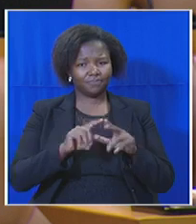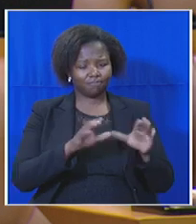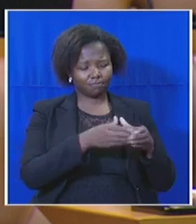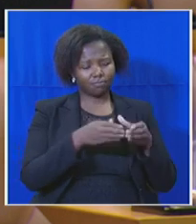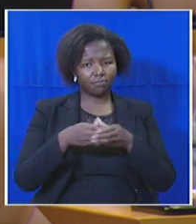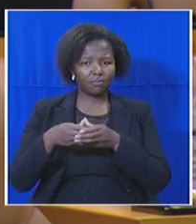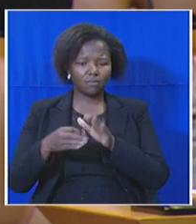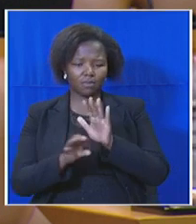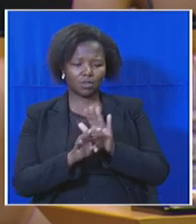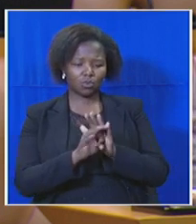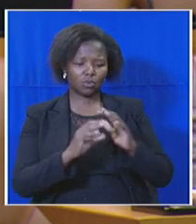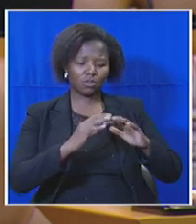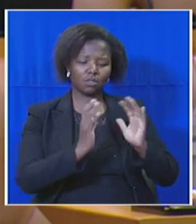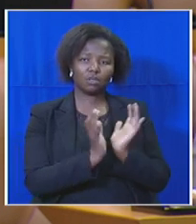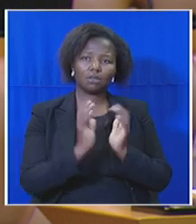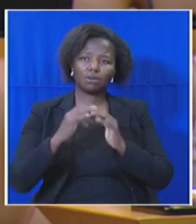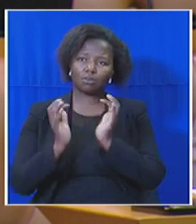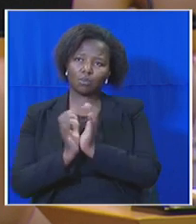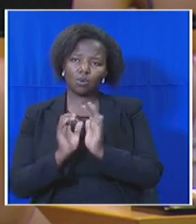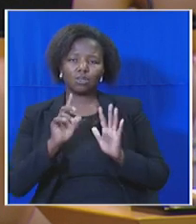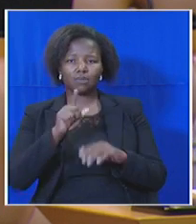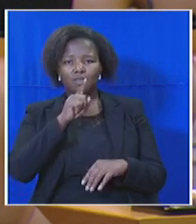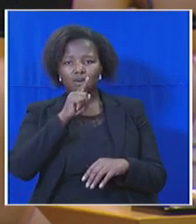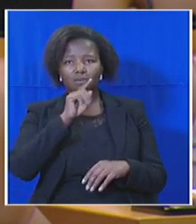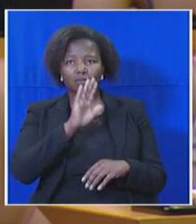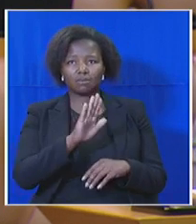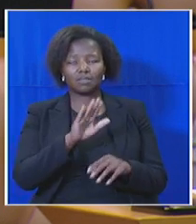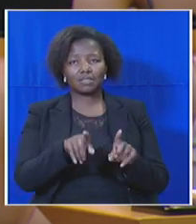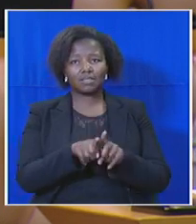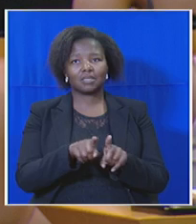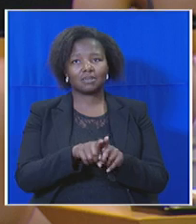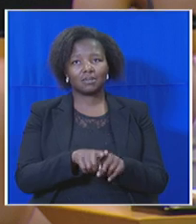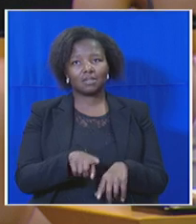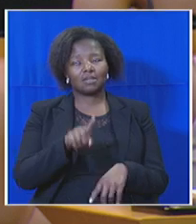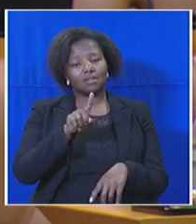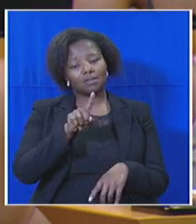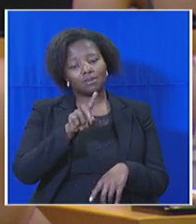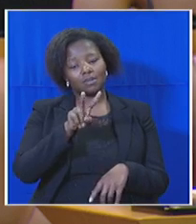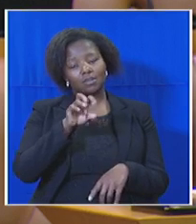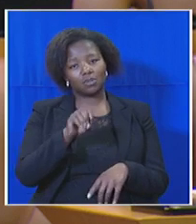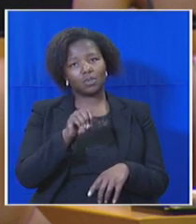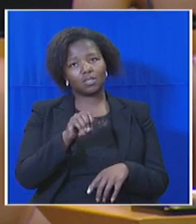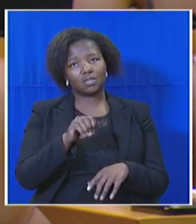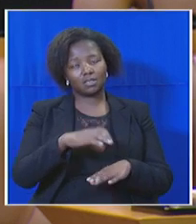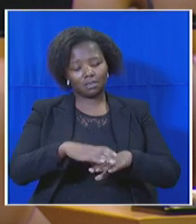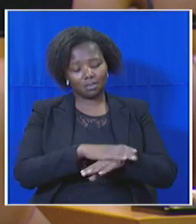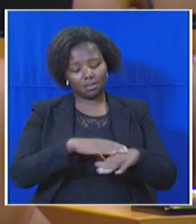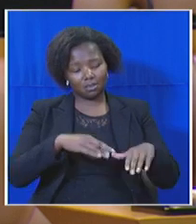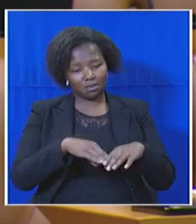balls of the value of 7,000, and we allocated 120 pairs of running deggies to